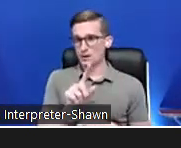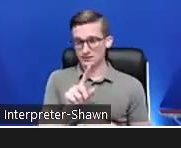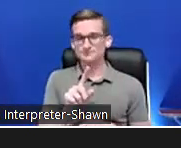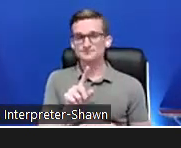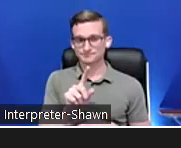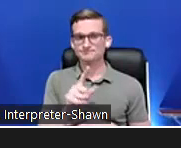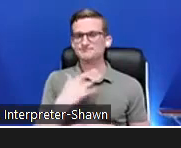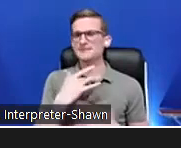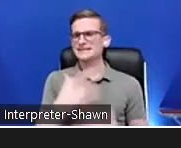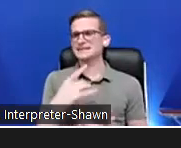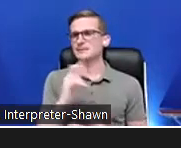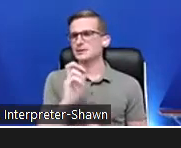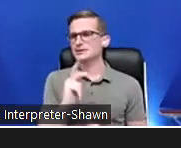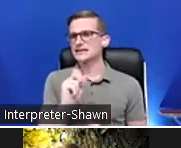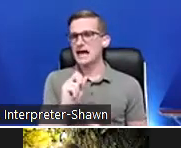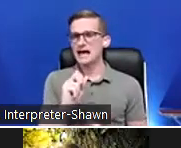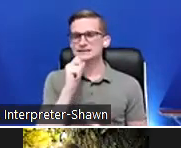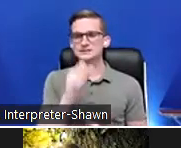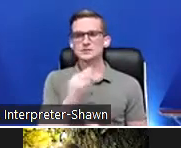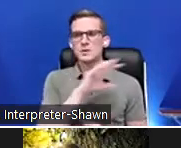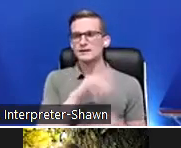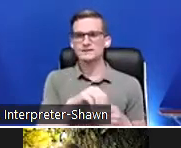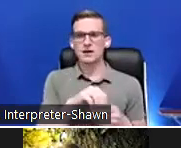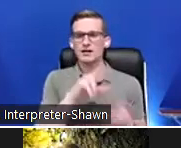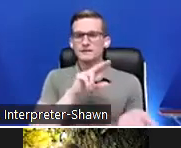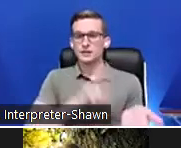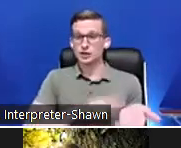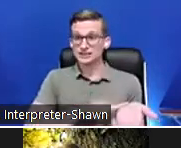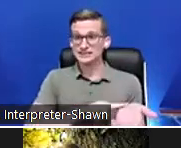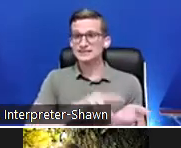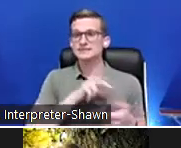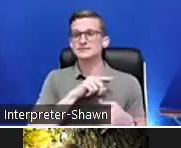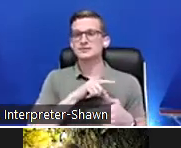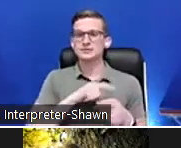typical tasks that do not involve any nursing or specialized techniques.